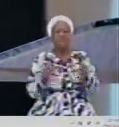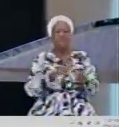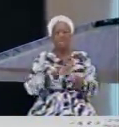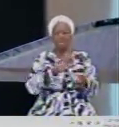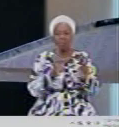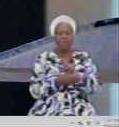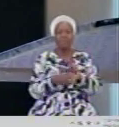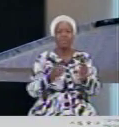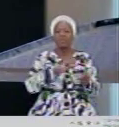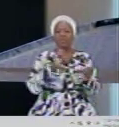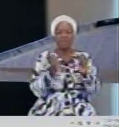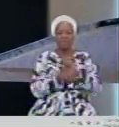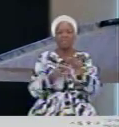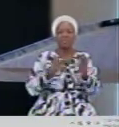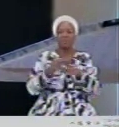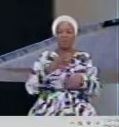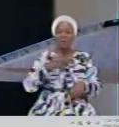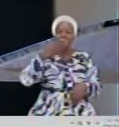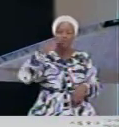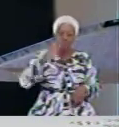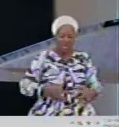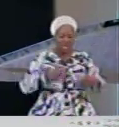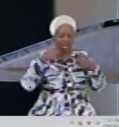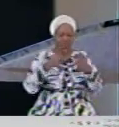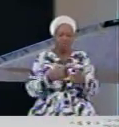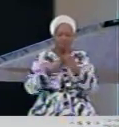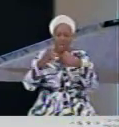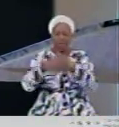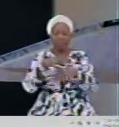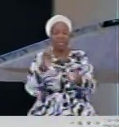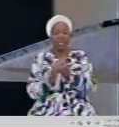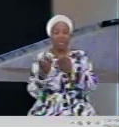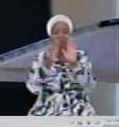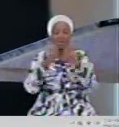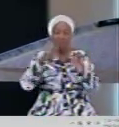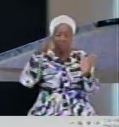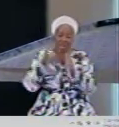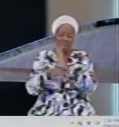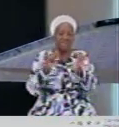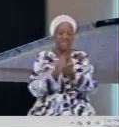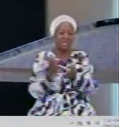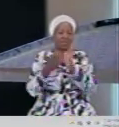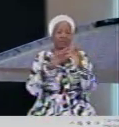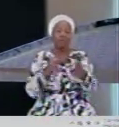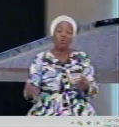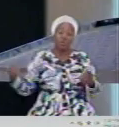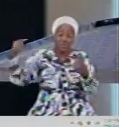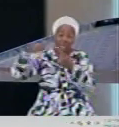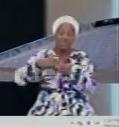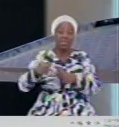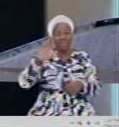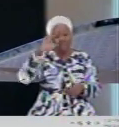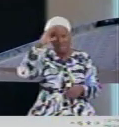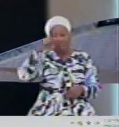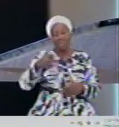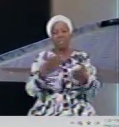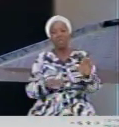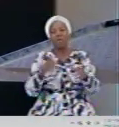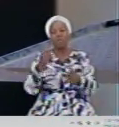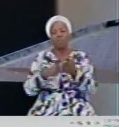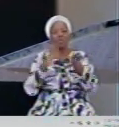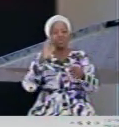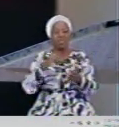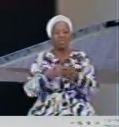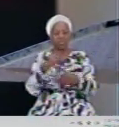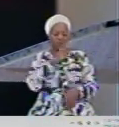anger, pursuing the servant to kill that servant until he died. What shall it profit a